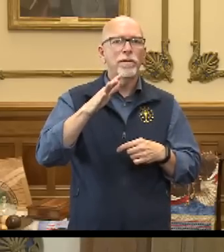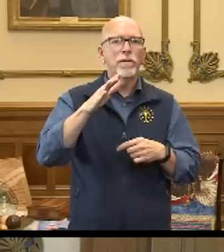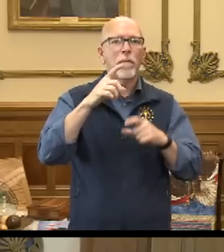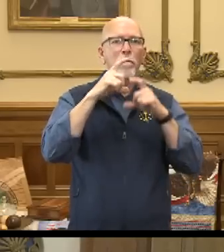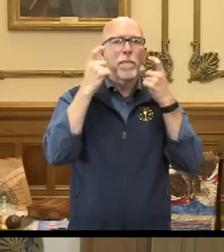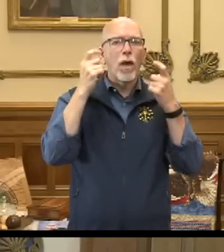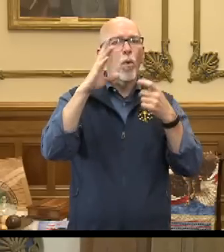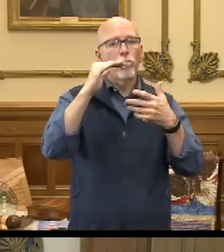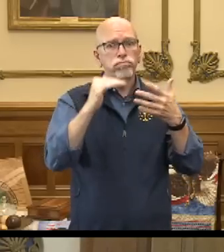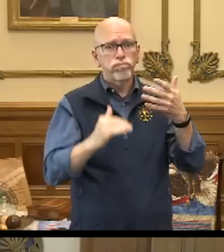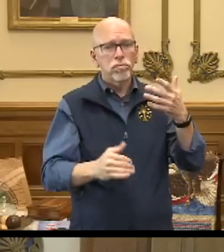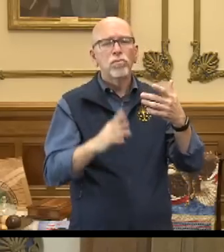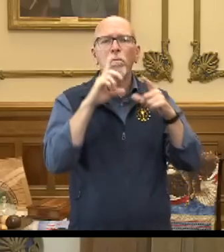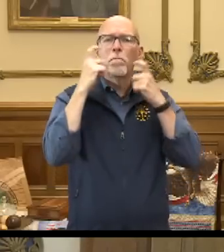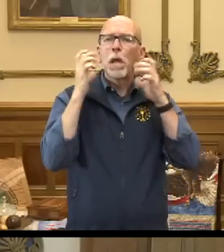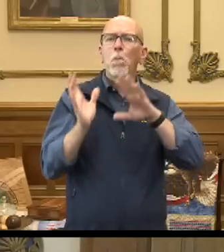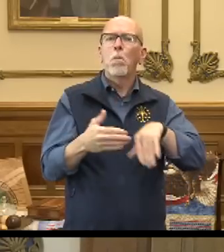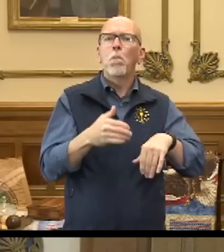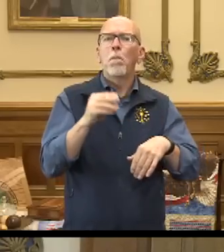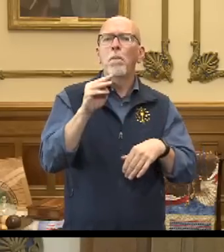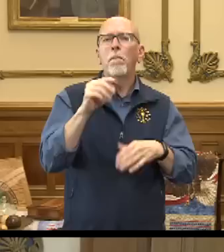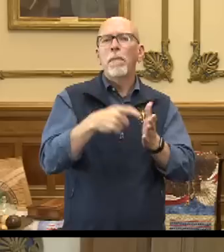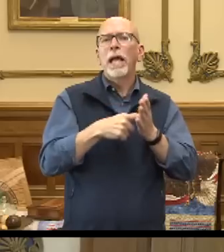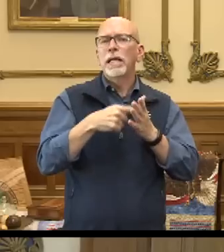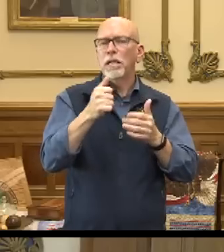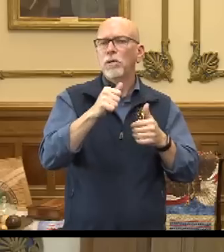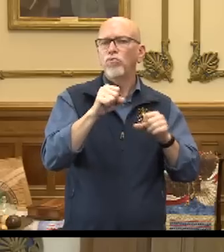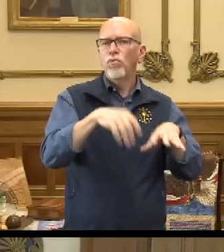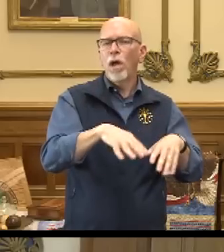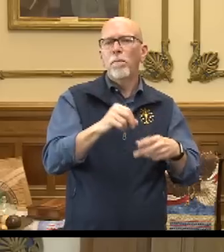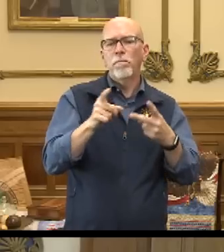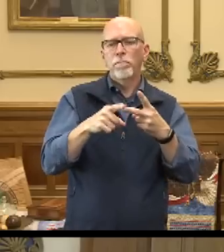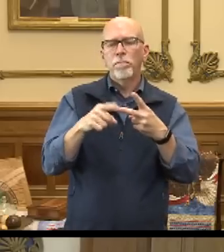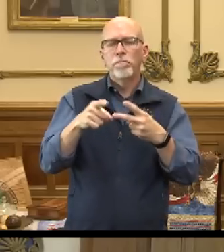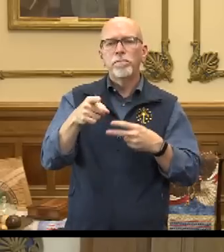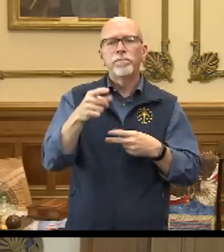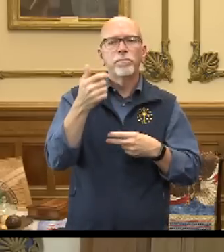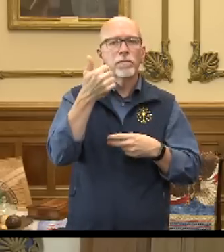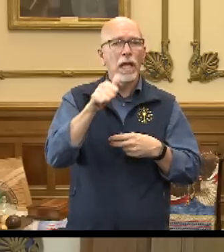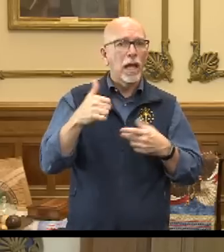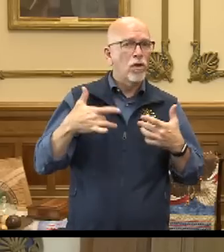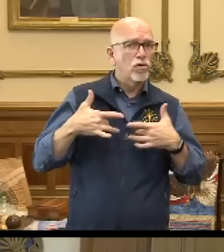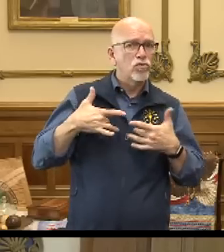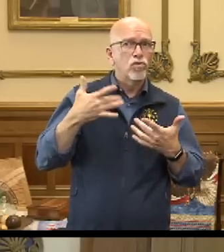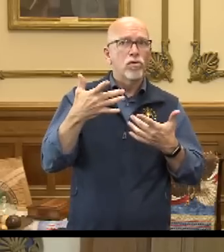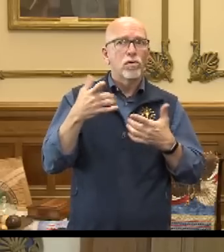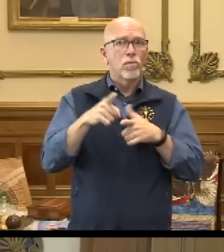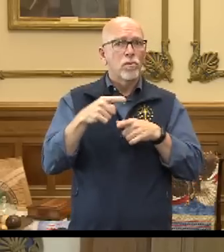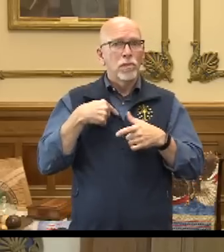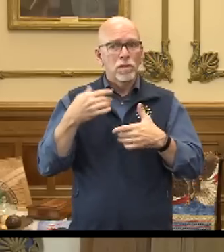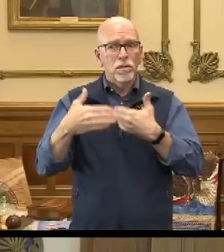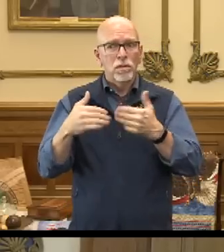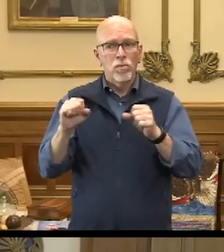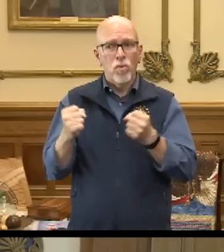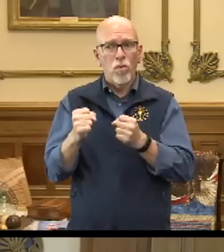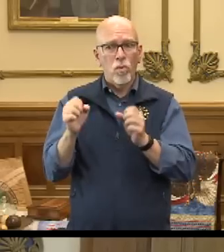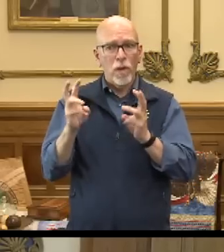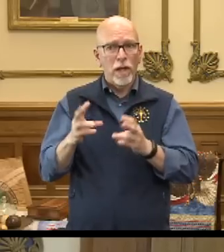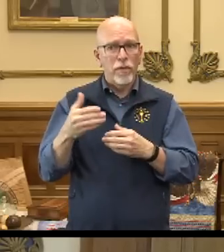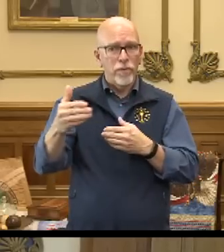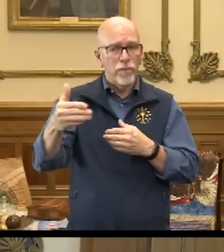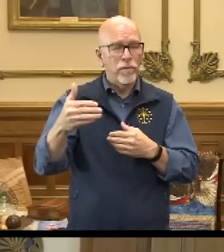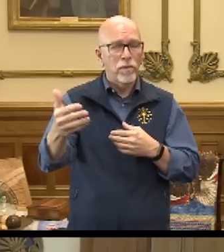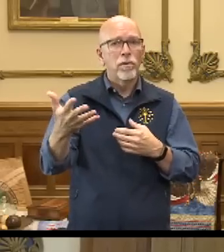mandate, based on all the data and the numbers that you folks look at? And number 2, any worry or concern that as we get into the colder weather, and